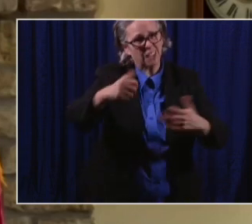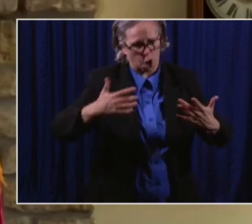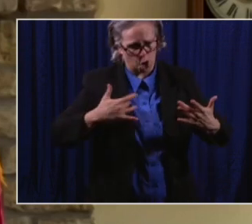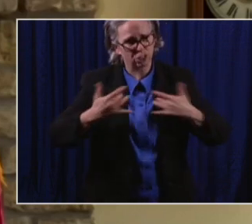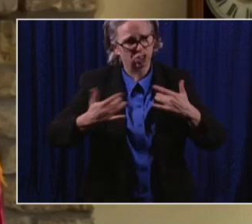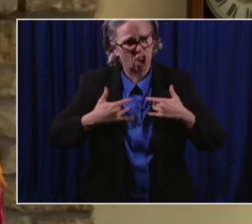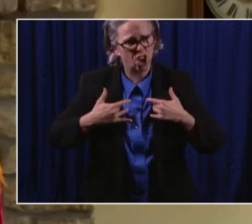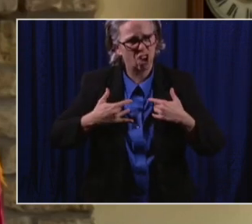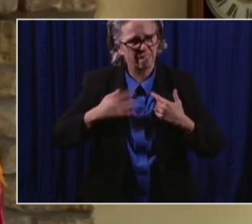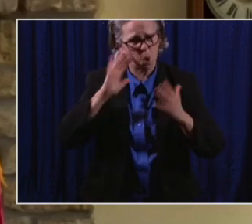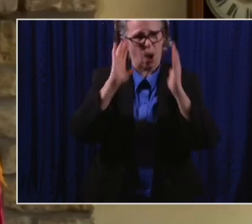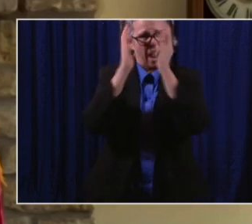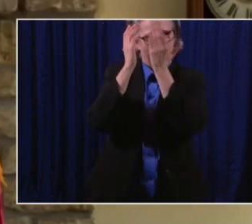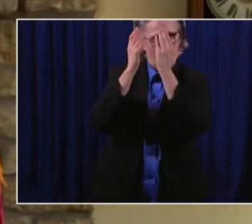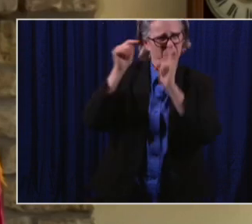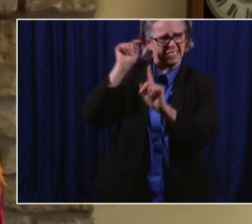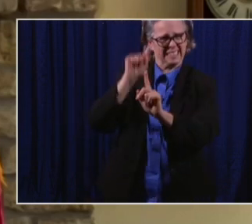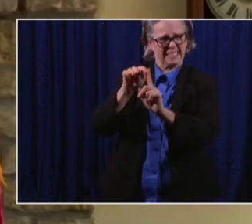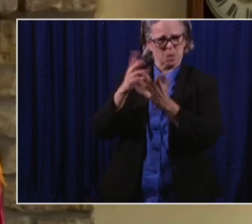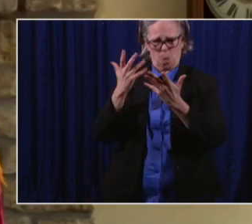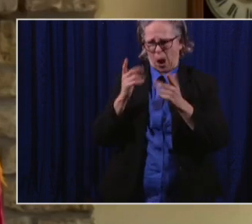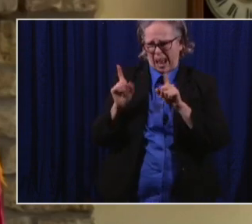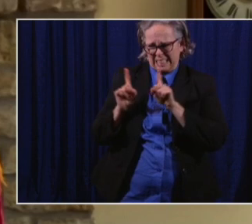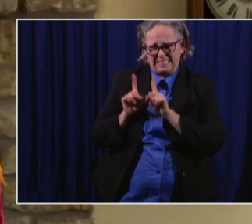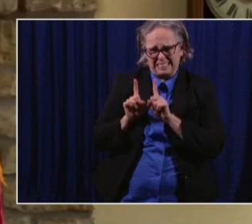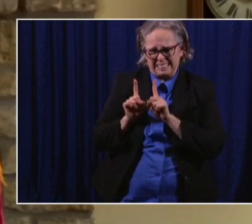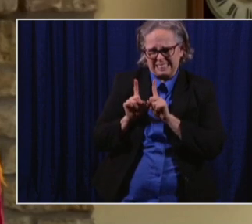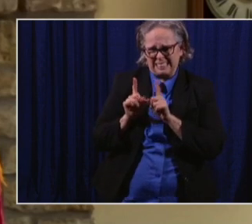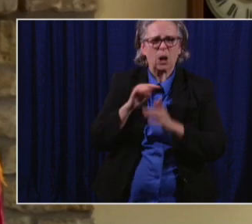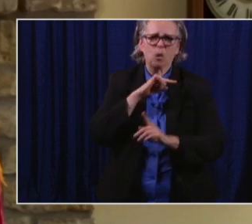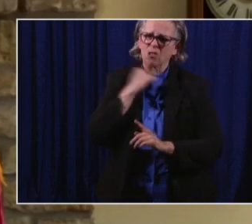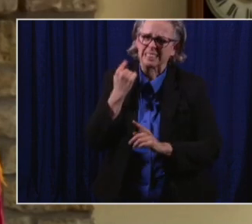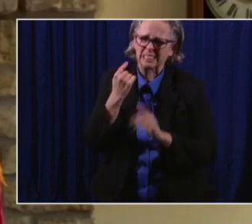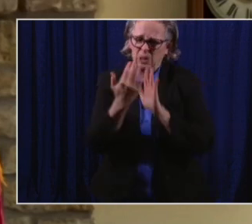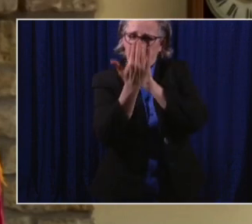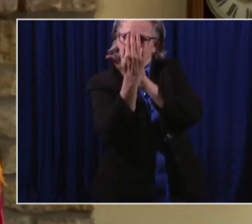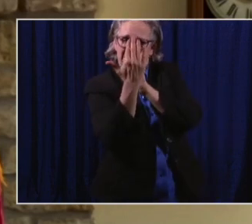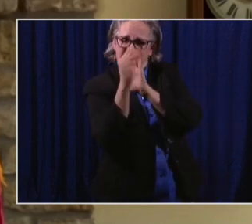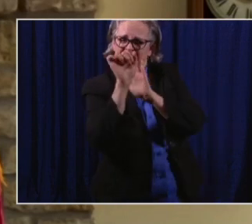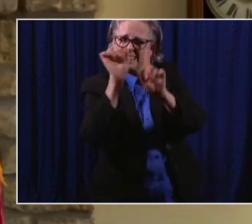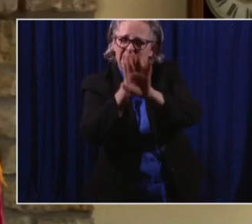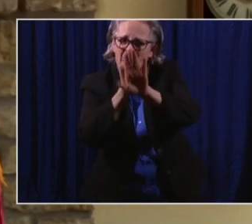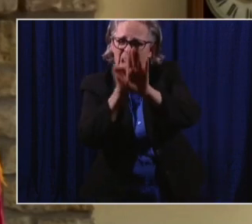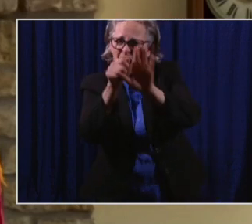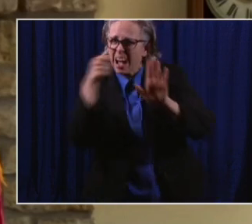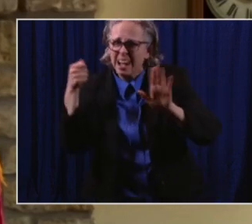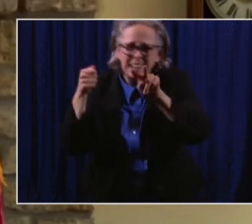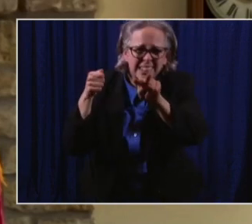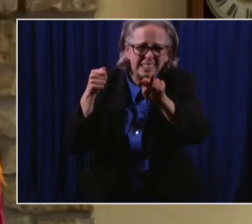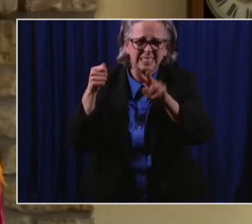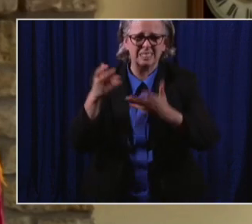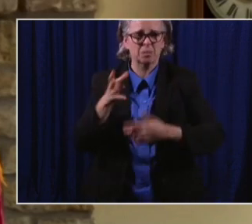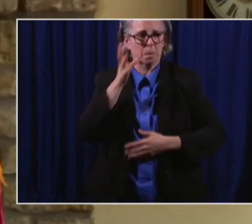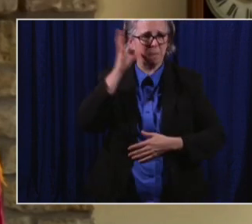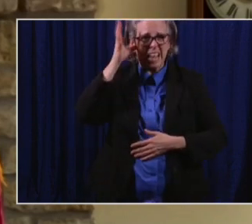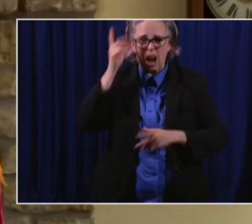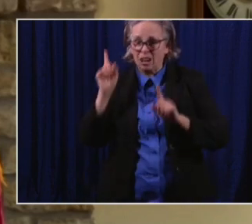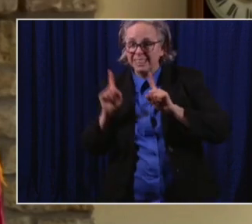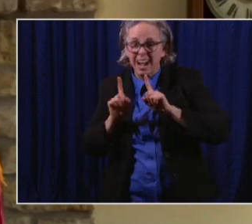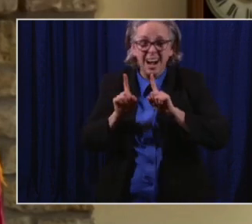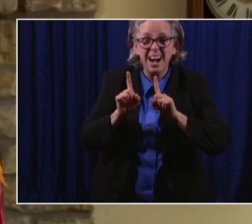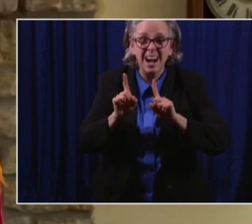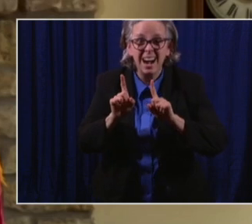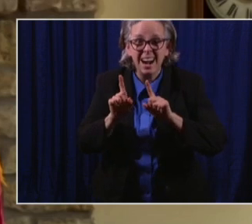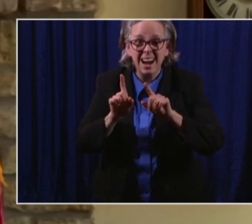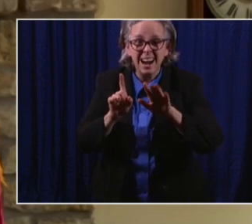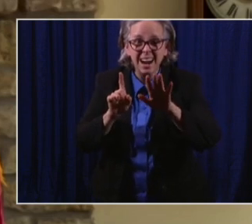about close contact with other kids, close contact with that person at that door. And